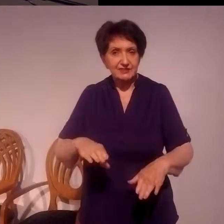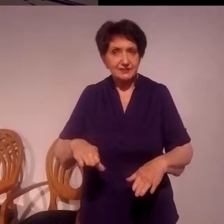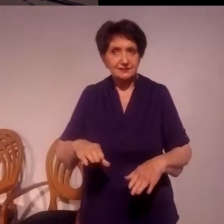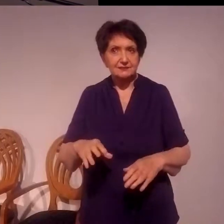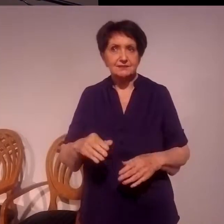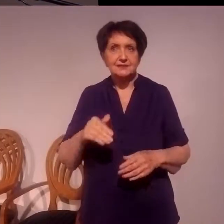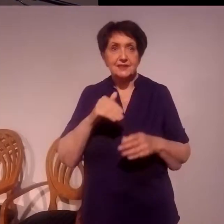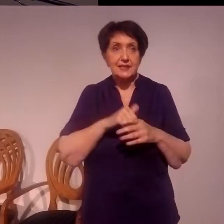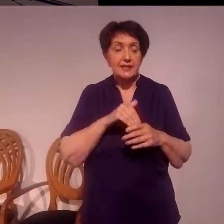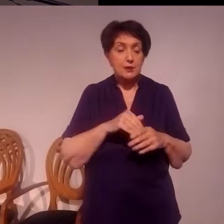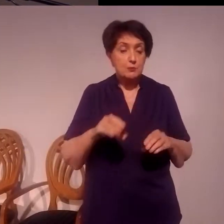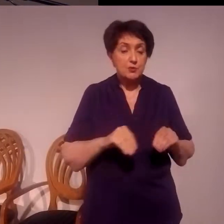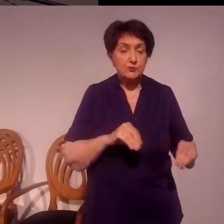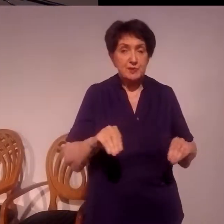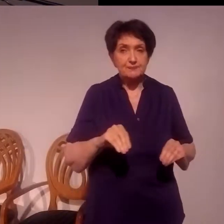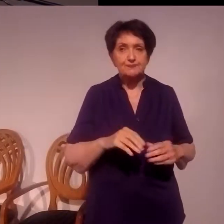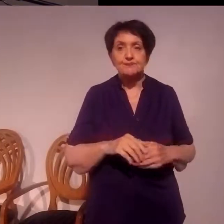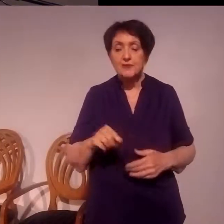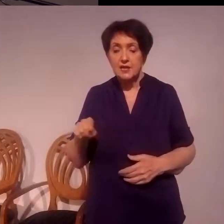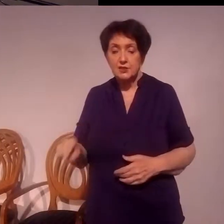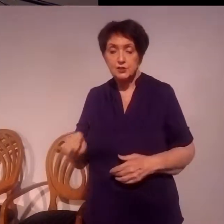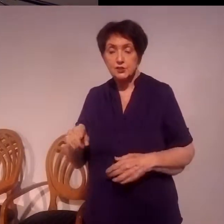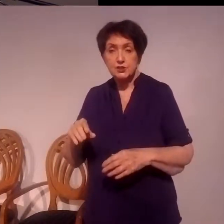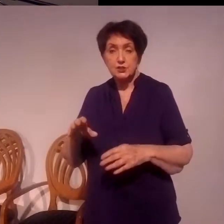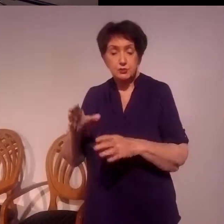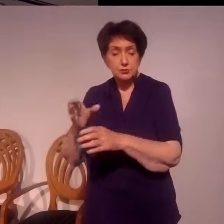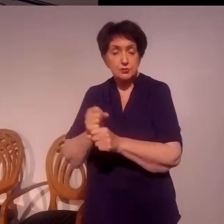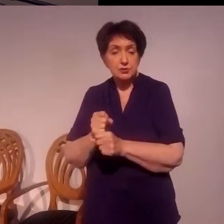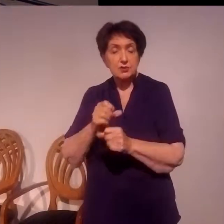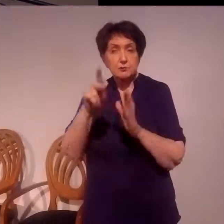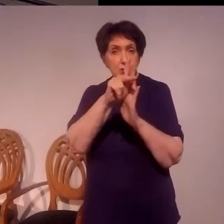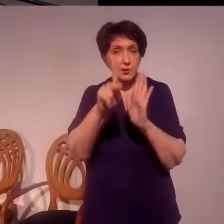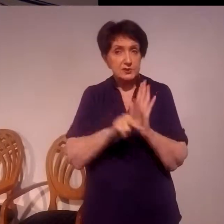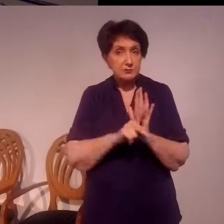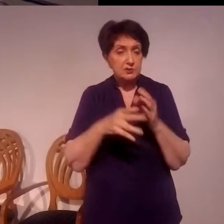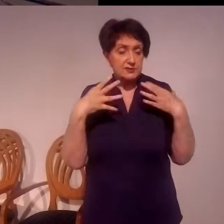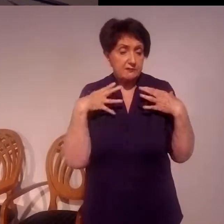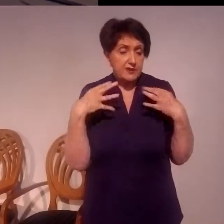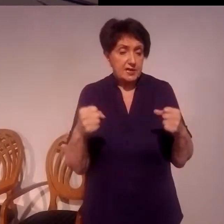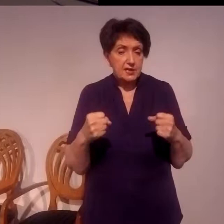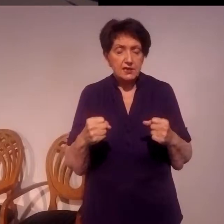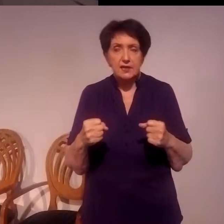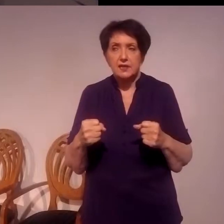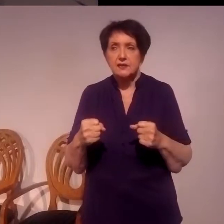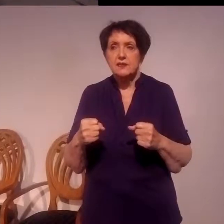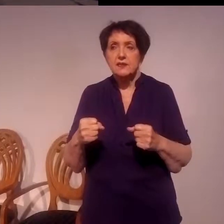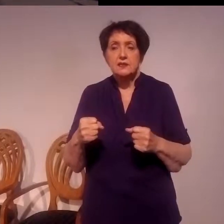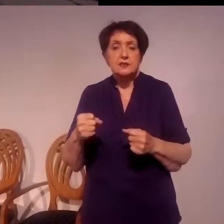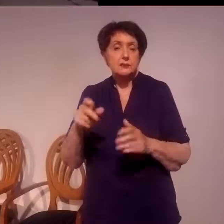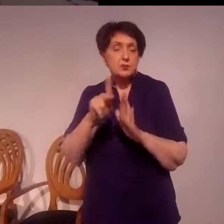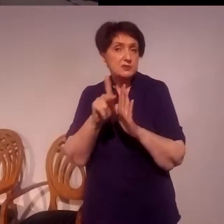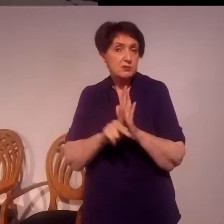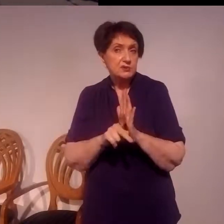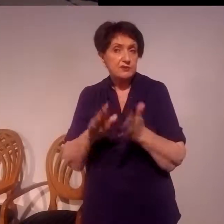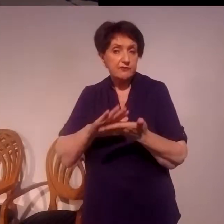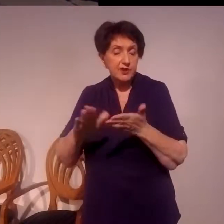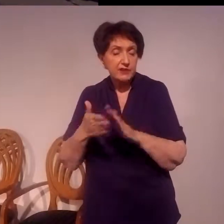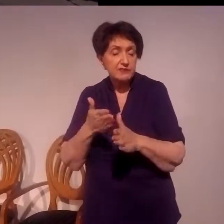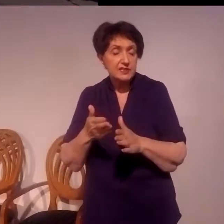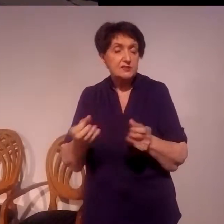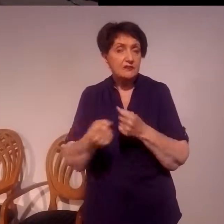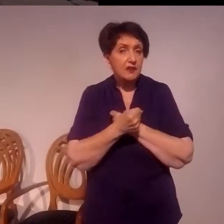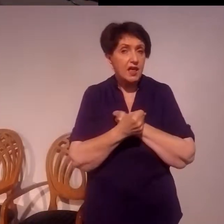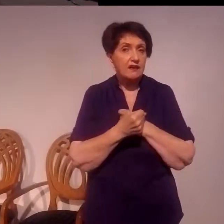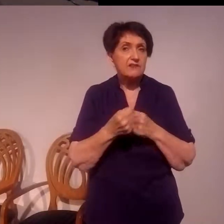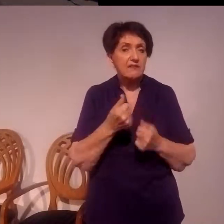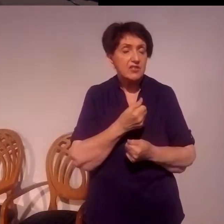movement. She took the principles of healing that we teach, the principles of forgiveness, the principles of love, and